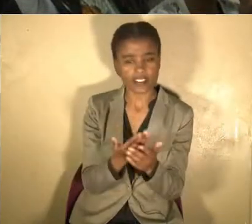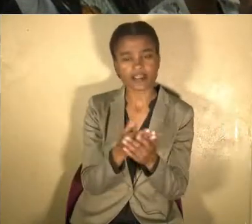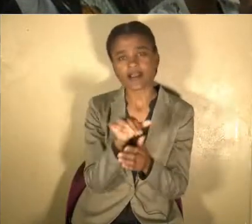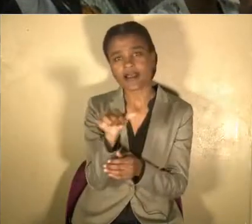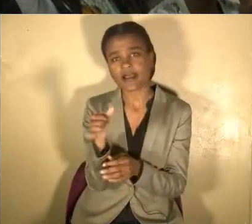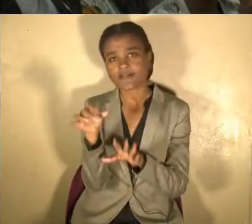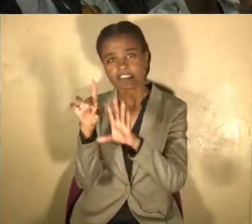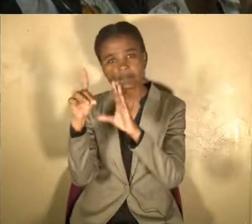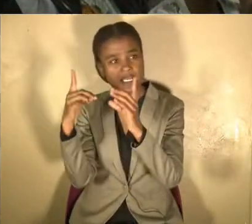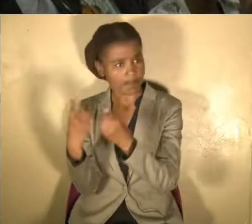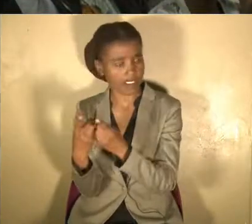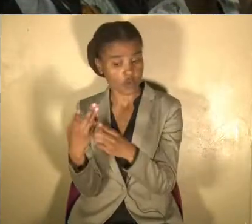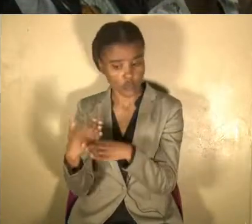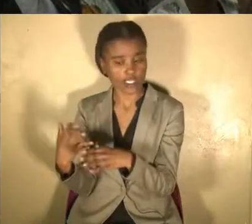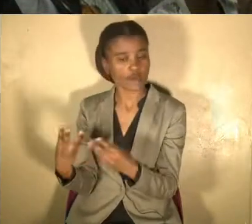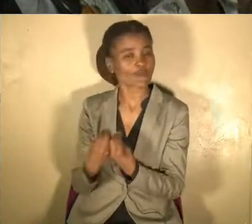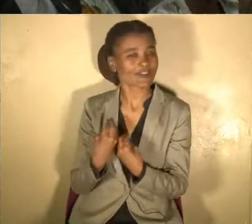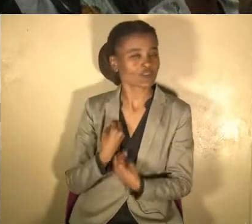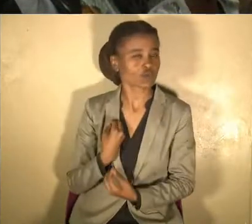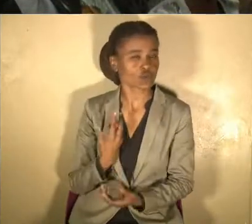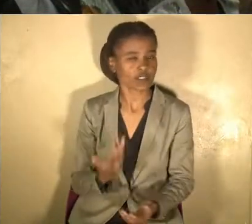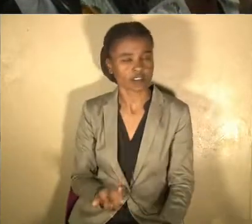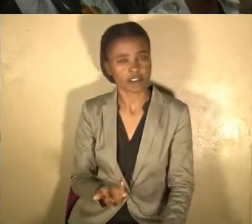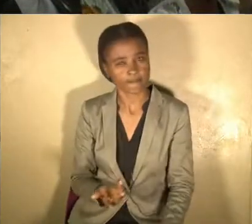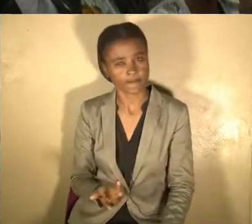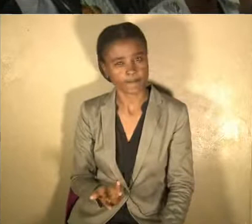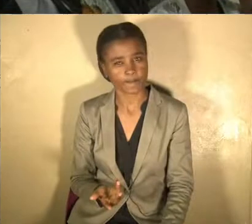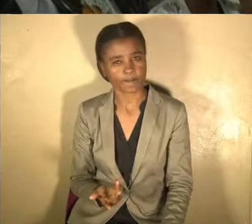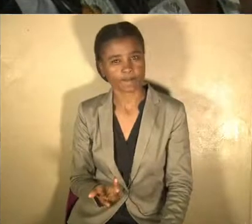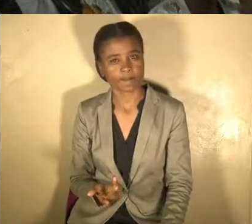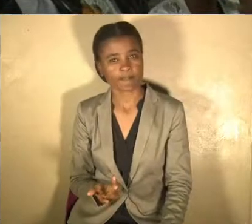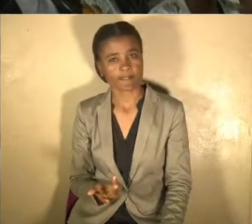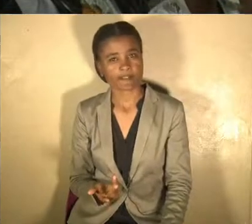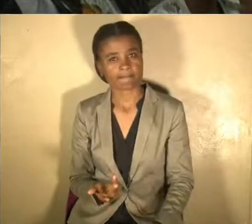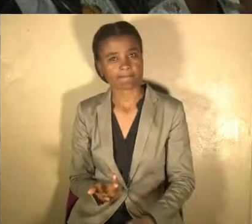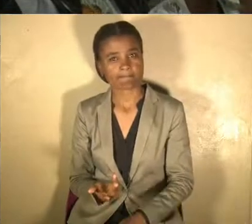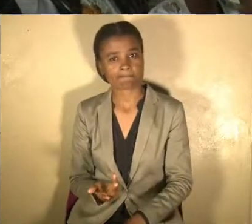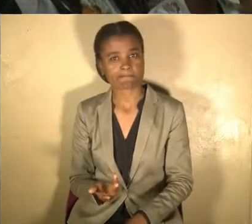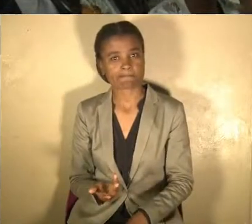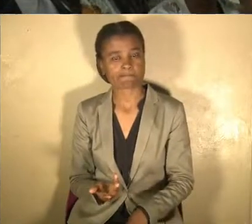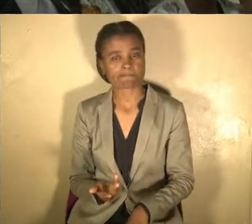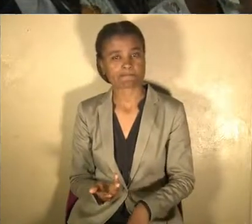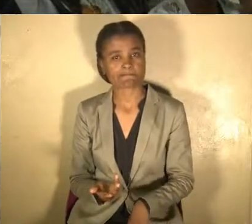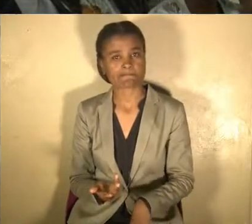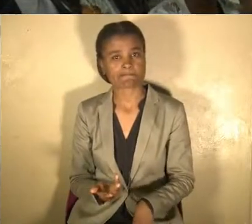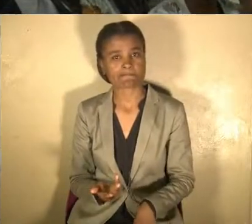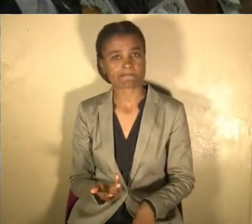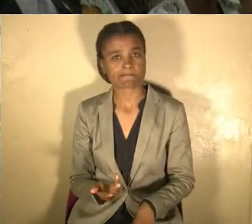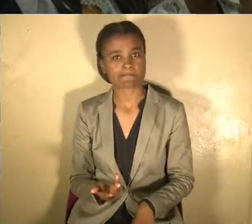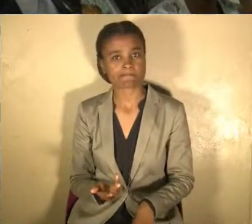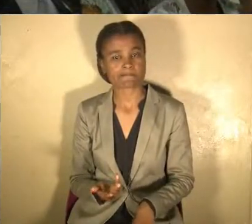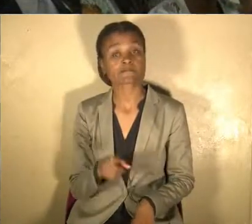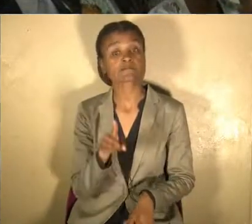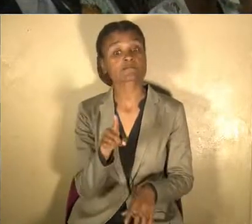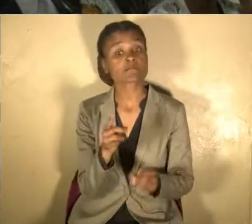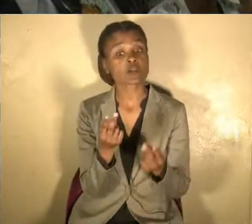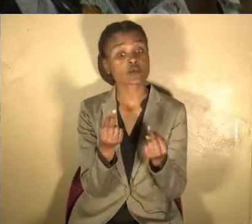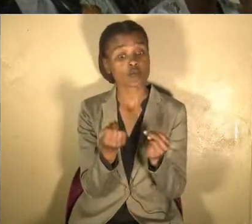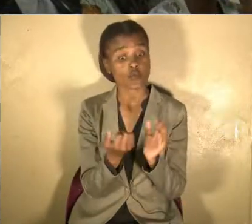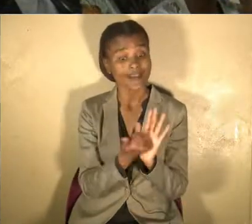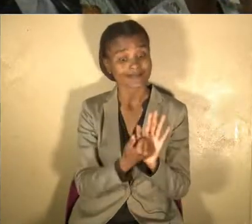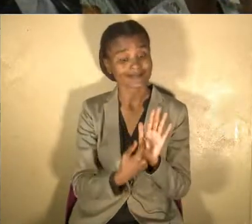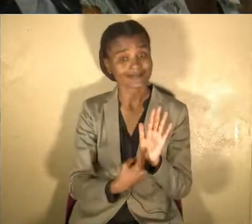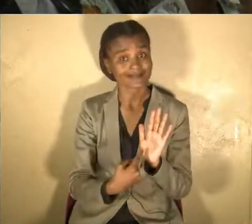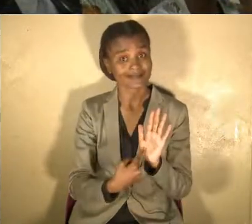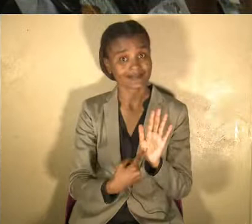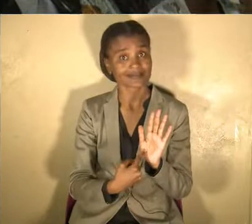ka di youth. In terms ya gore the social worker ka new act gore ba